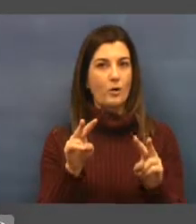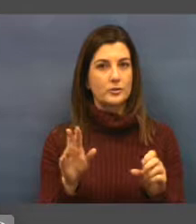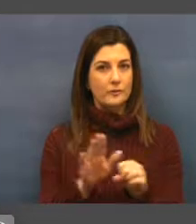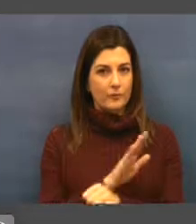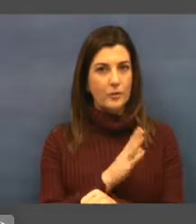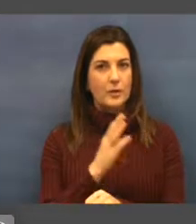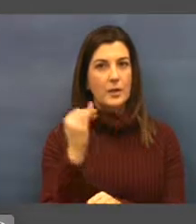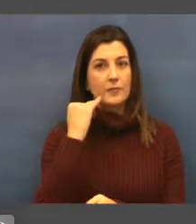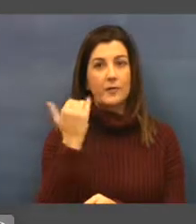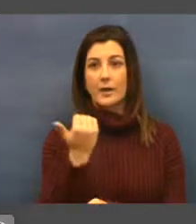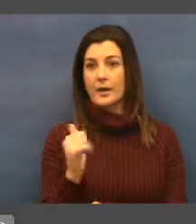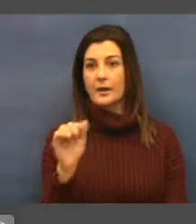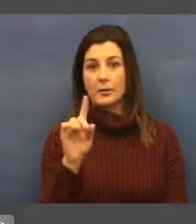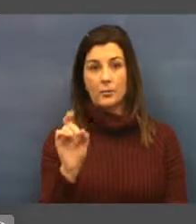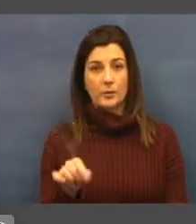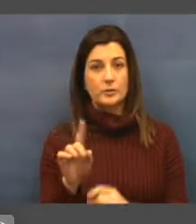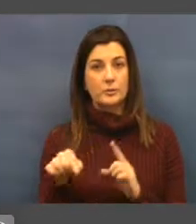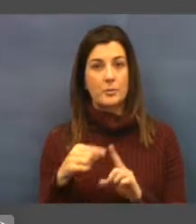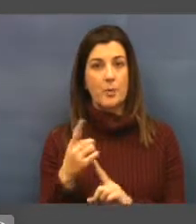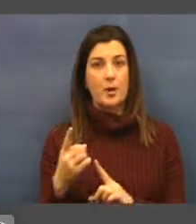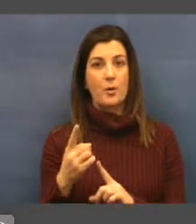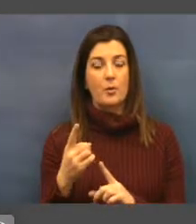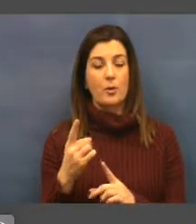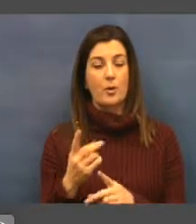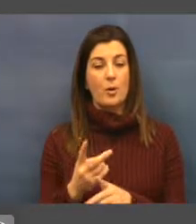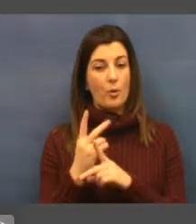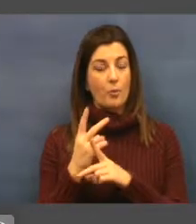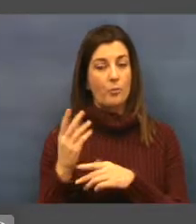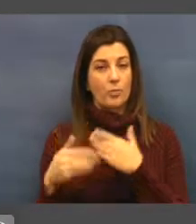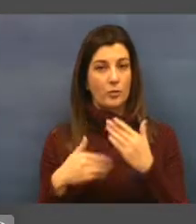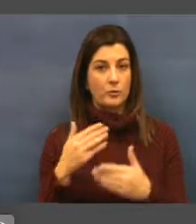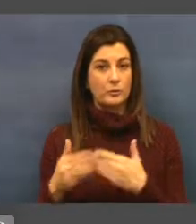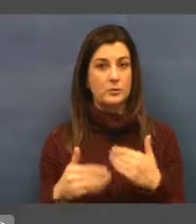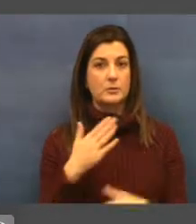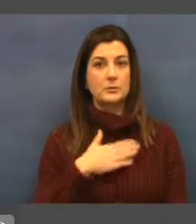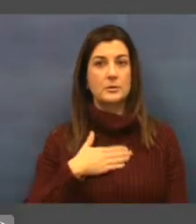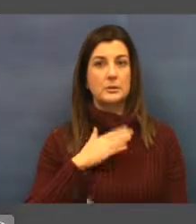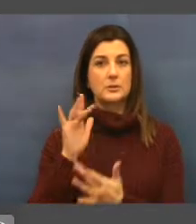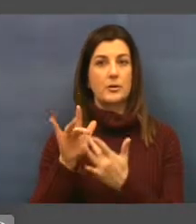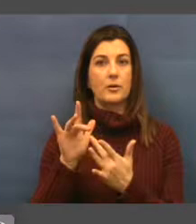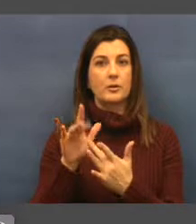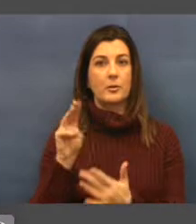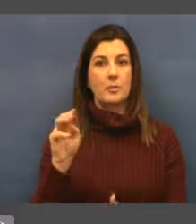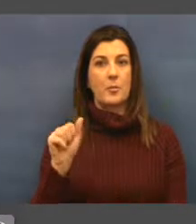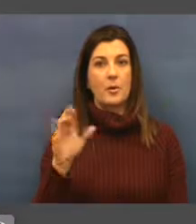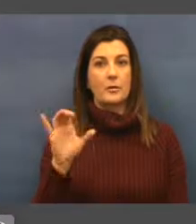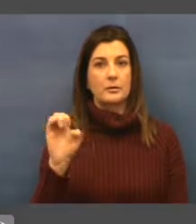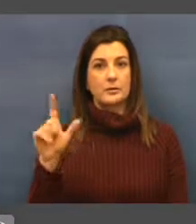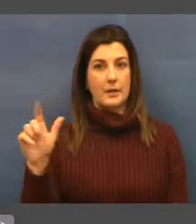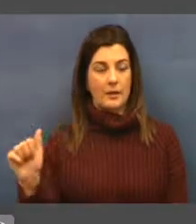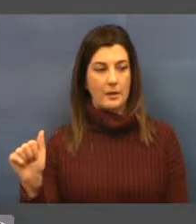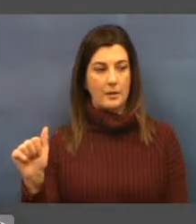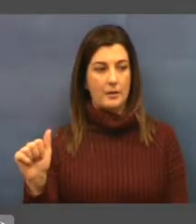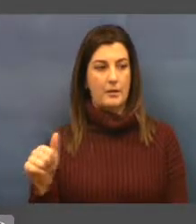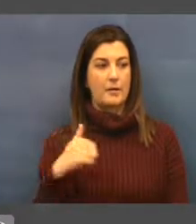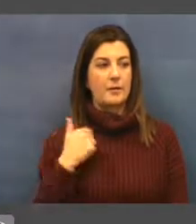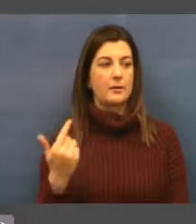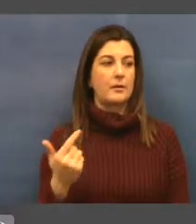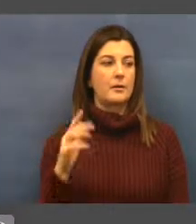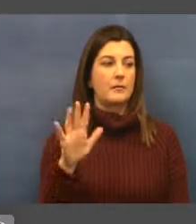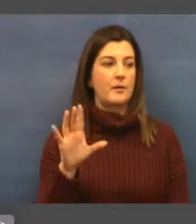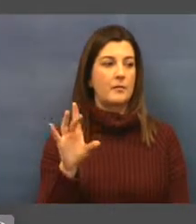any questions about the loan application process, please contact Marcella Lewinson at